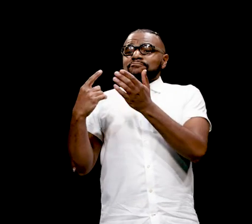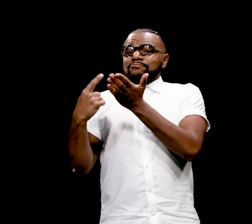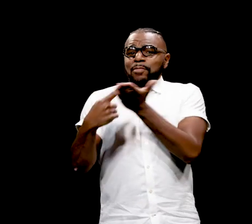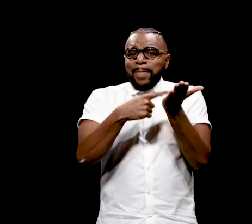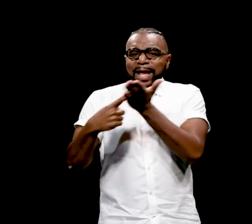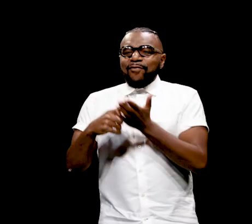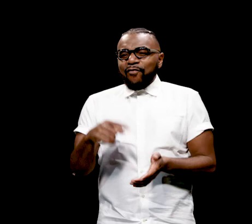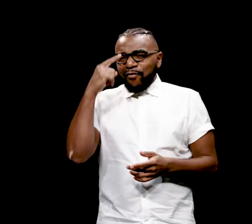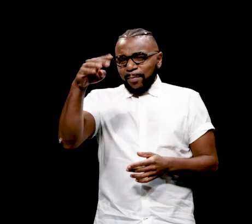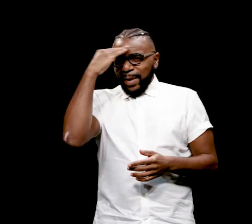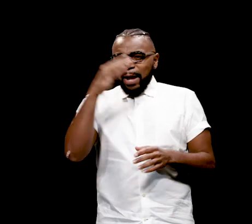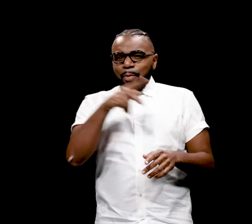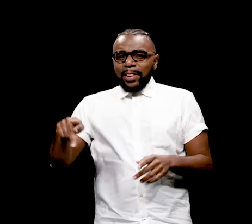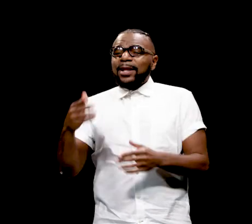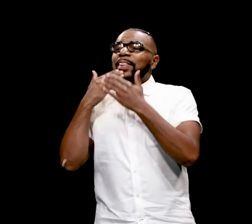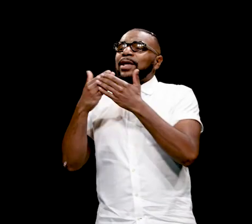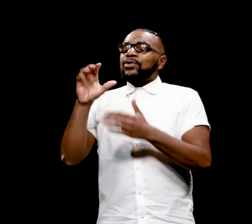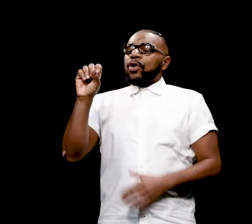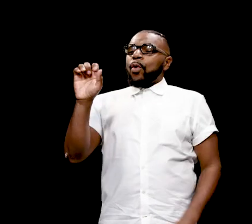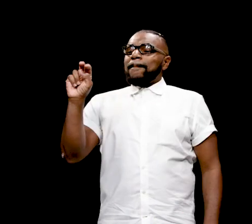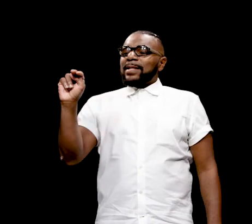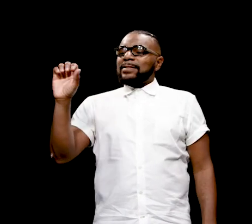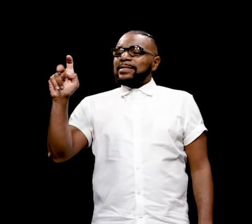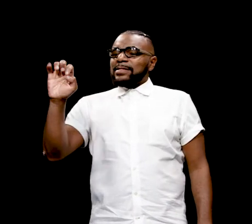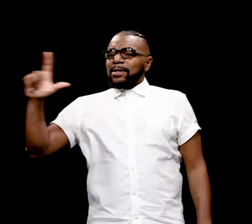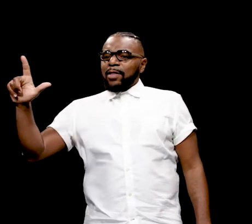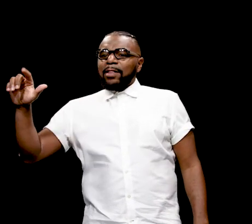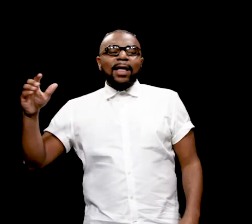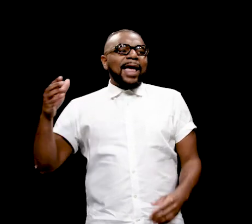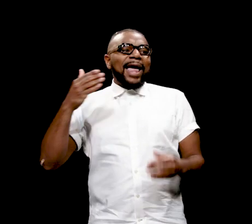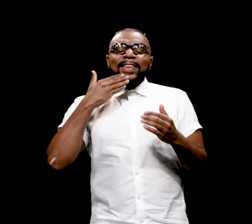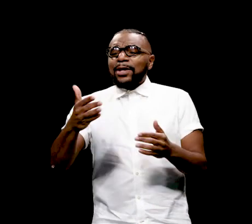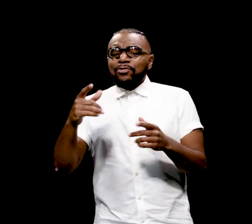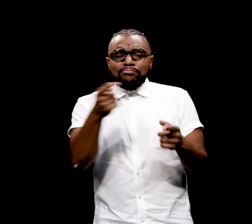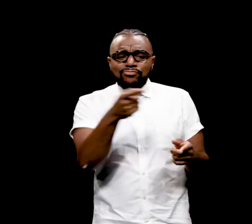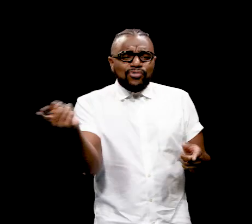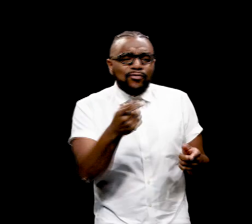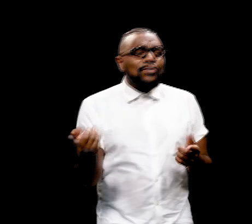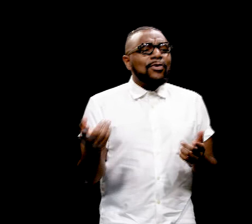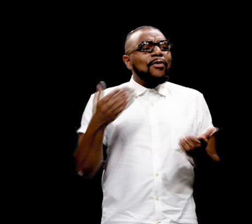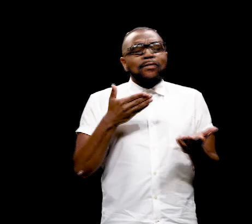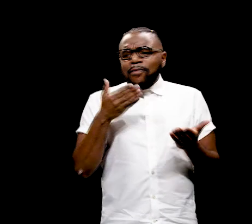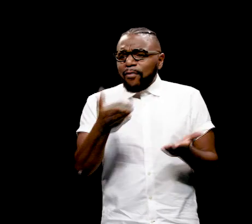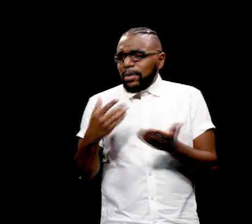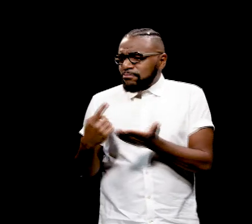Open Signal. Thank you to Black Voices United for your participation, and thank you, candidates. I'm Shani